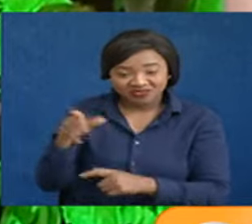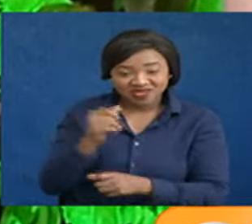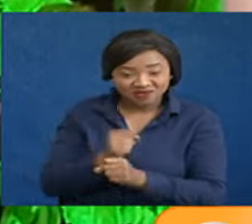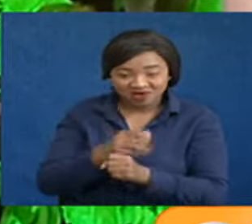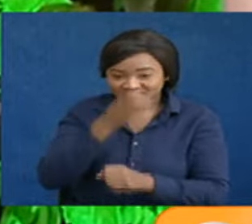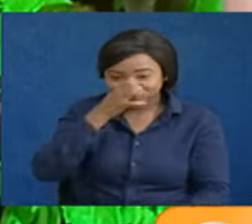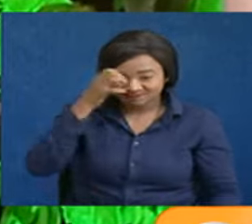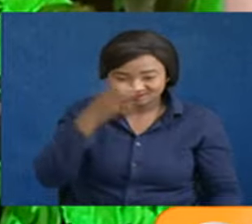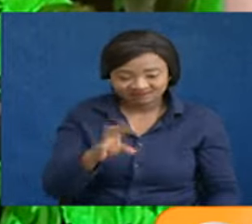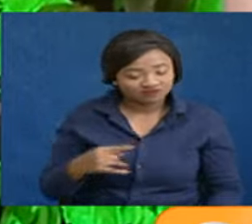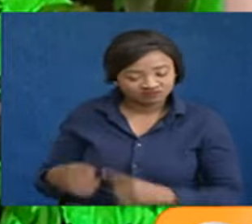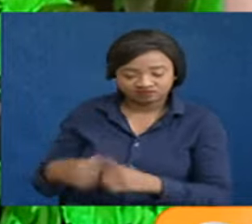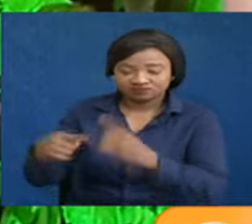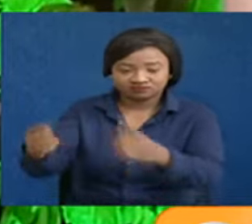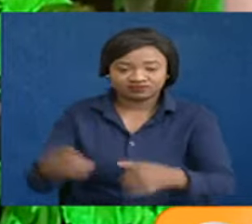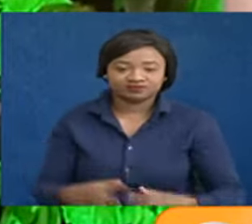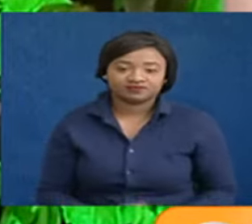and continued with the construction.